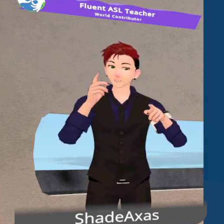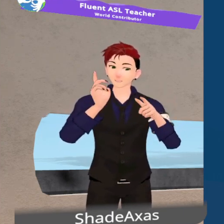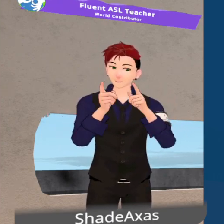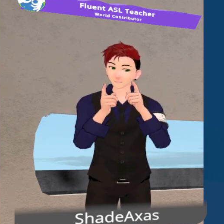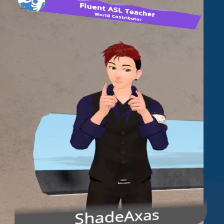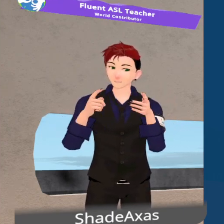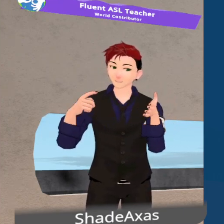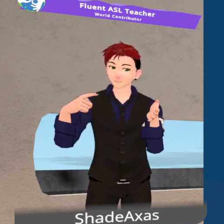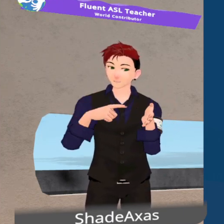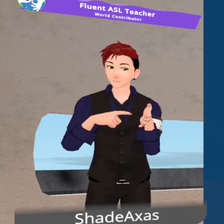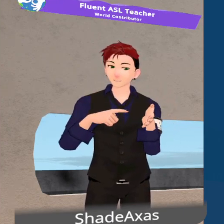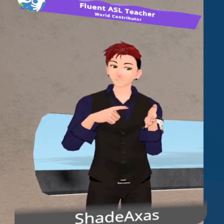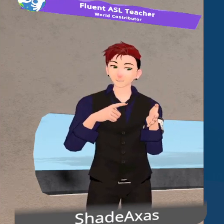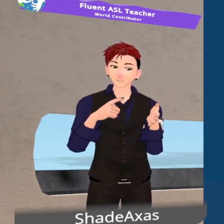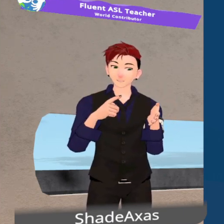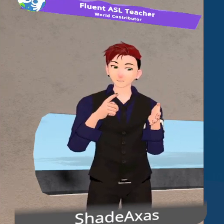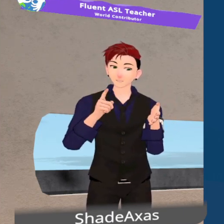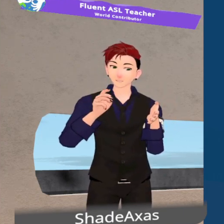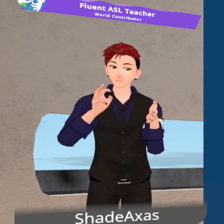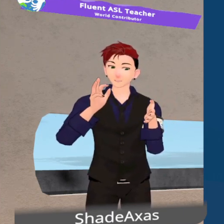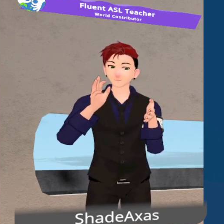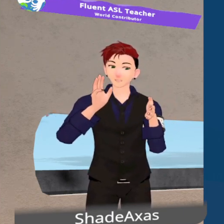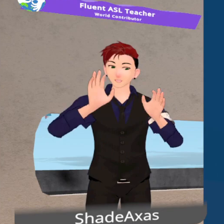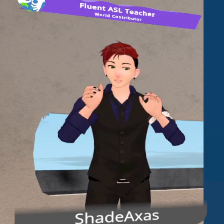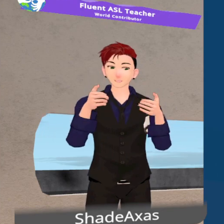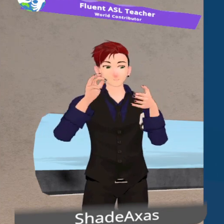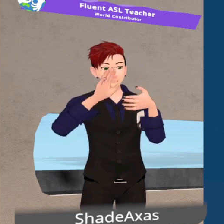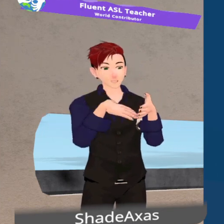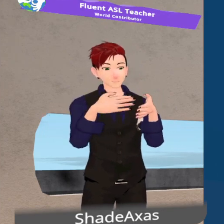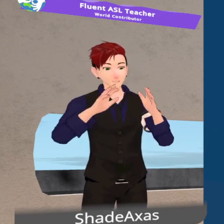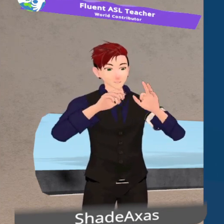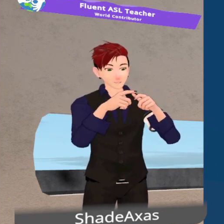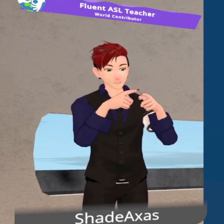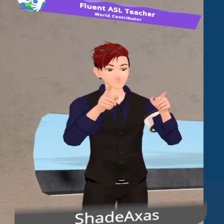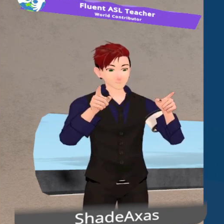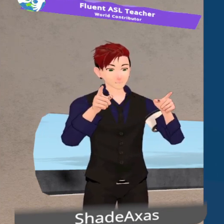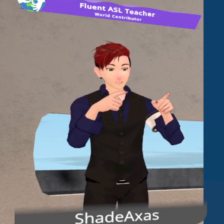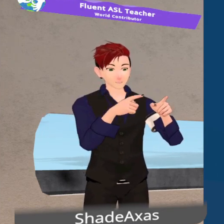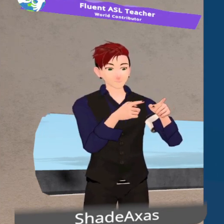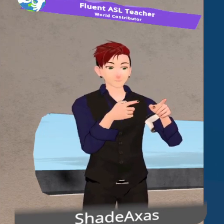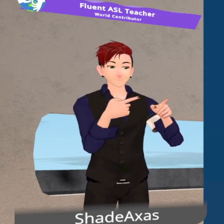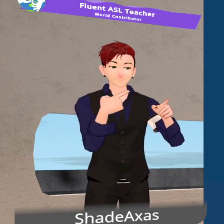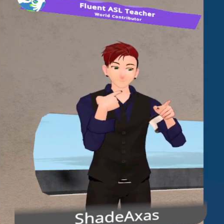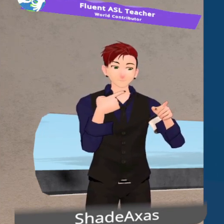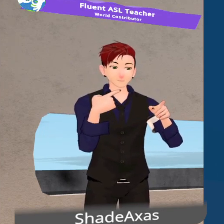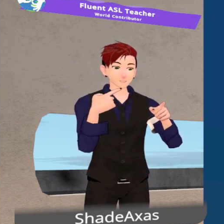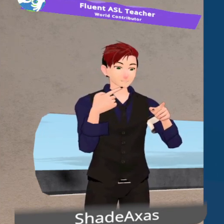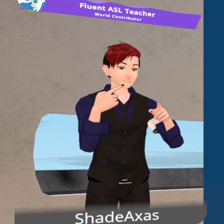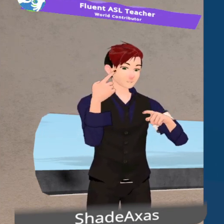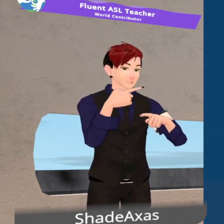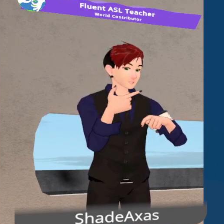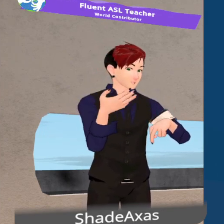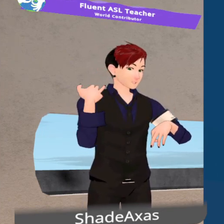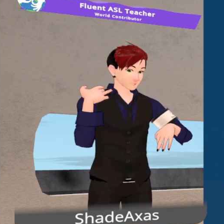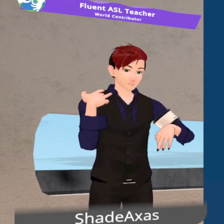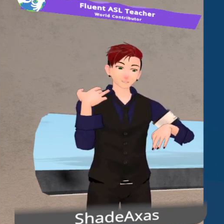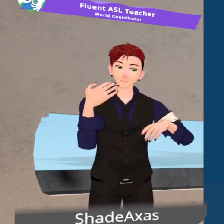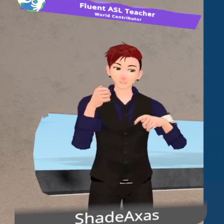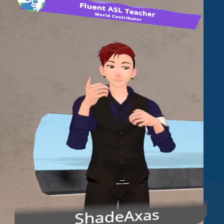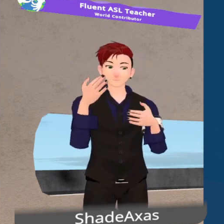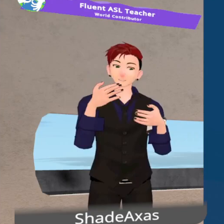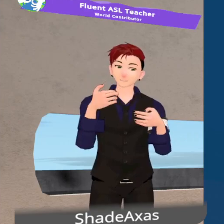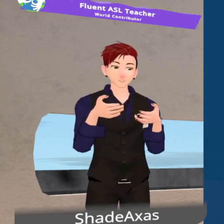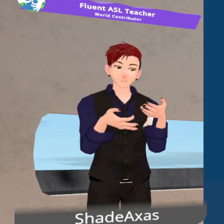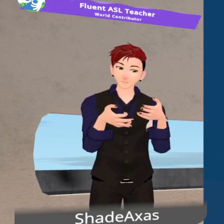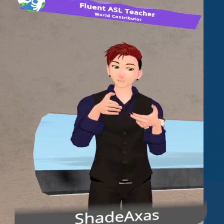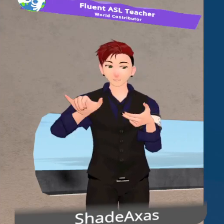you look in the Discord and see the class schedule channel, it'll say like, oh, 2 days